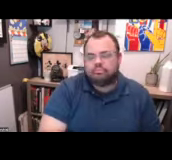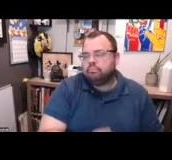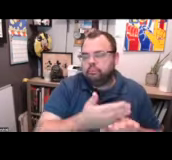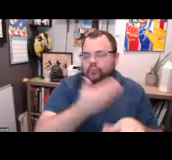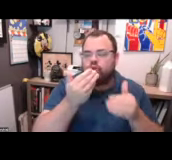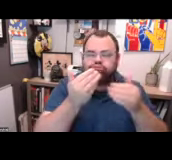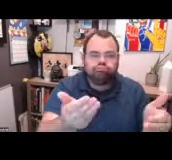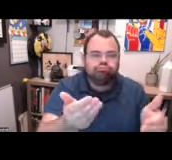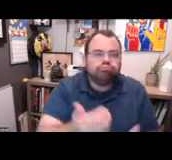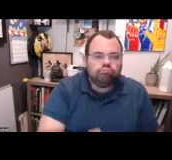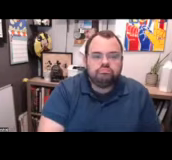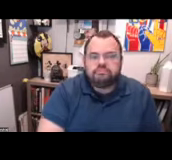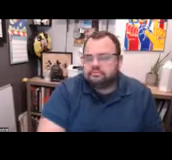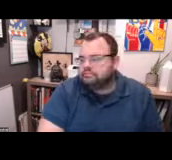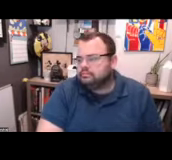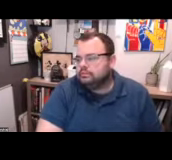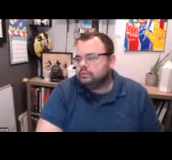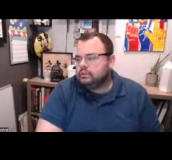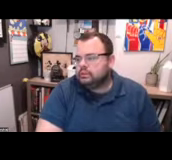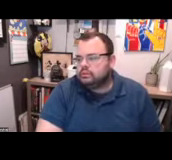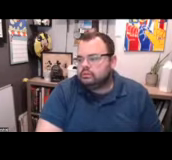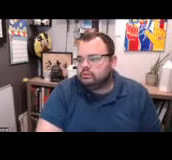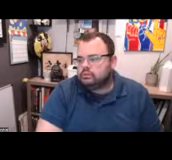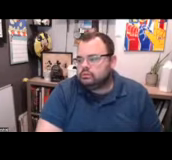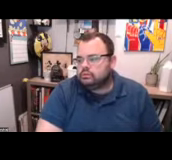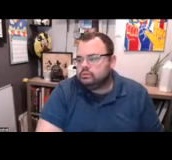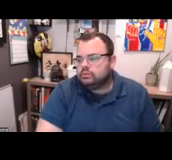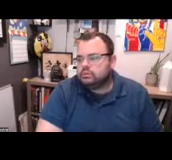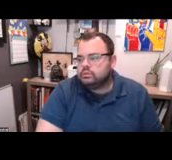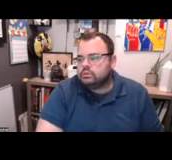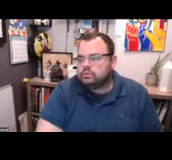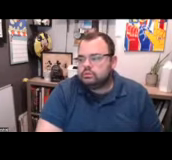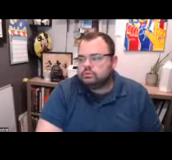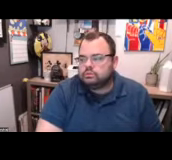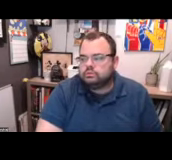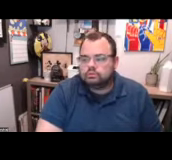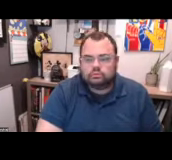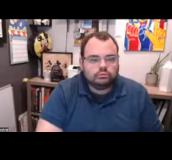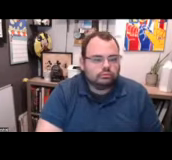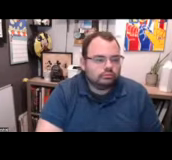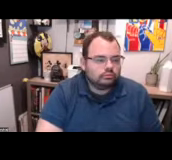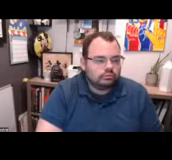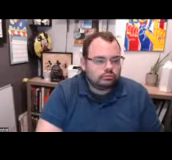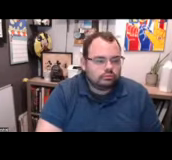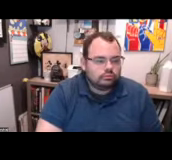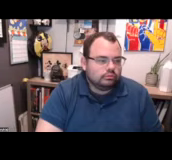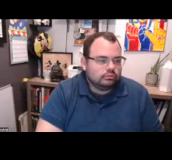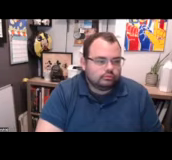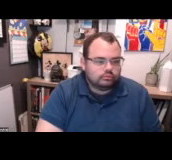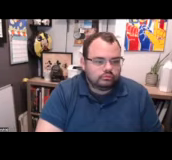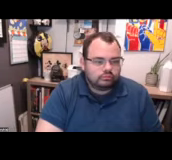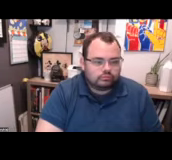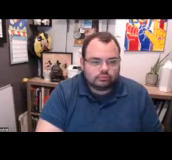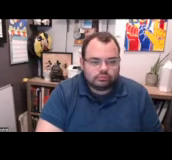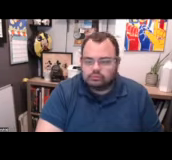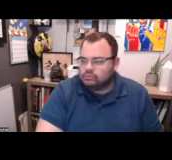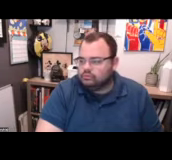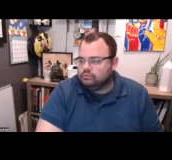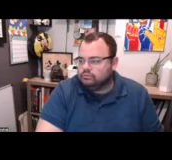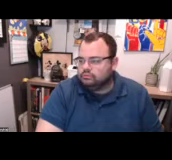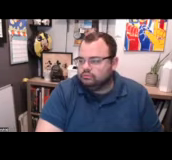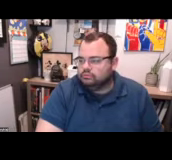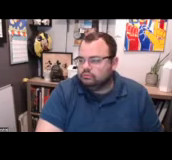depression for Make the sure implant, everything's I need to over. access the cochlea where the electrode will be inserted into the cochlea. To access the cochlea, here I am drilling an